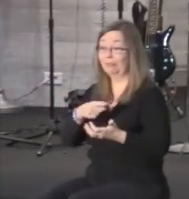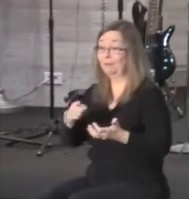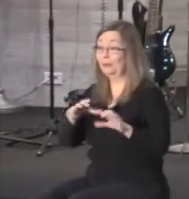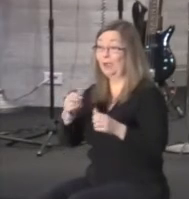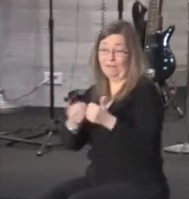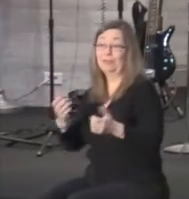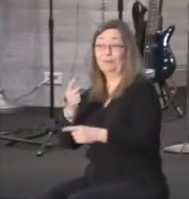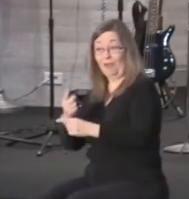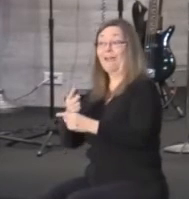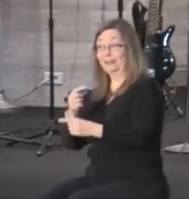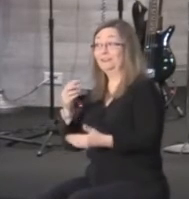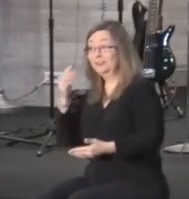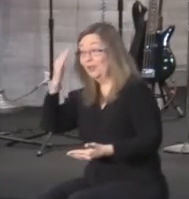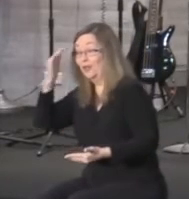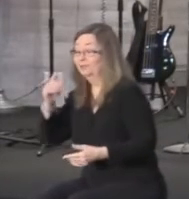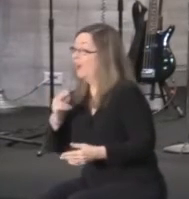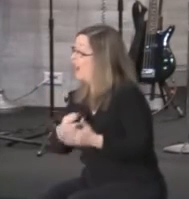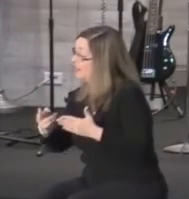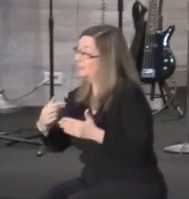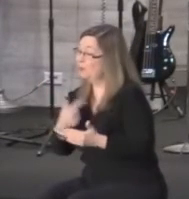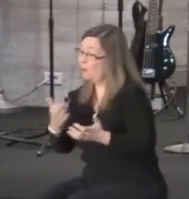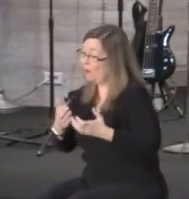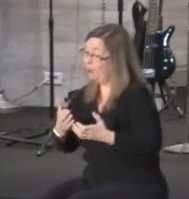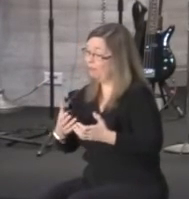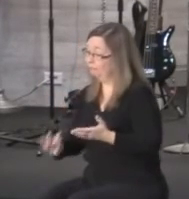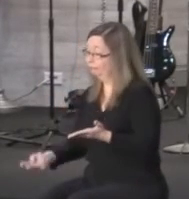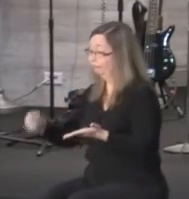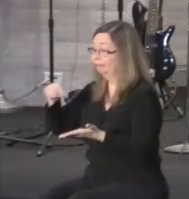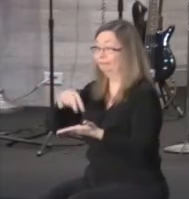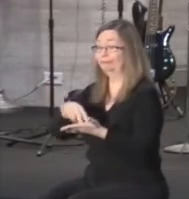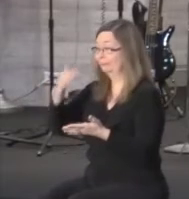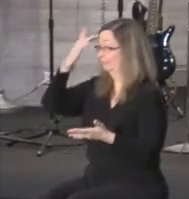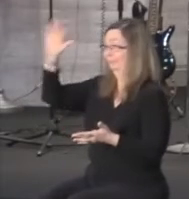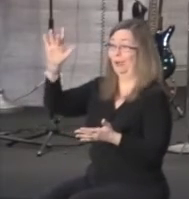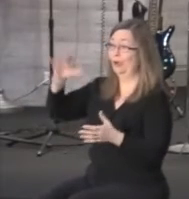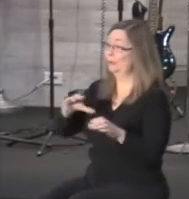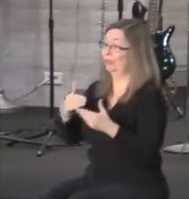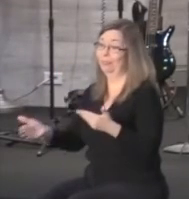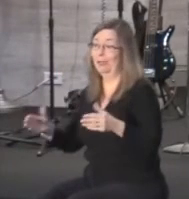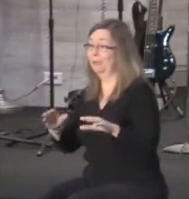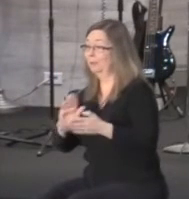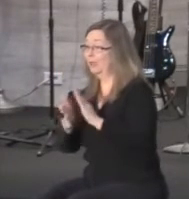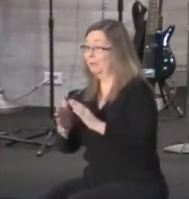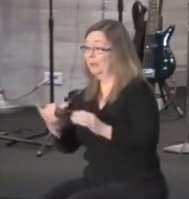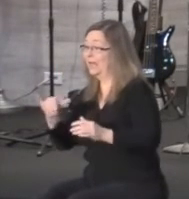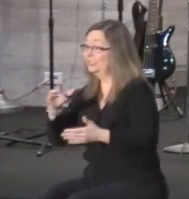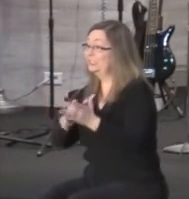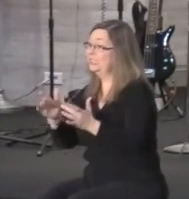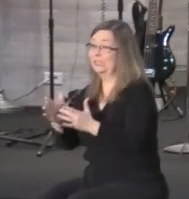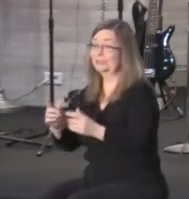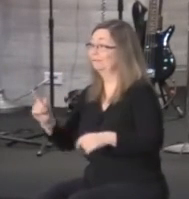we want them to do everything right, don't we? I mean, let's be honest. We want them to come out. We want them to be smart. We want them to do things. We want them to be little. Jesus is